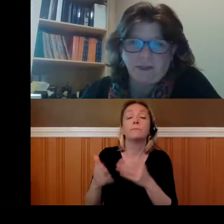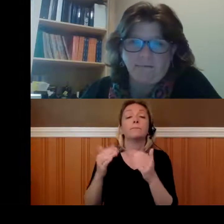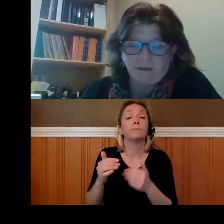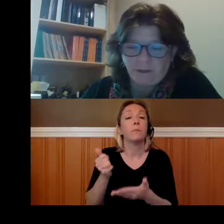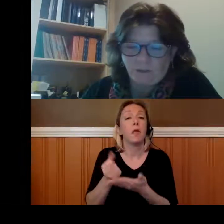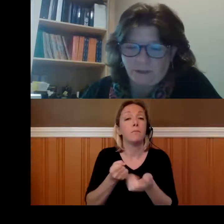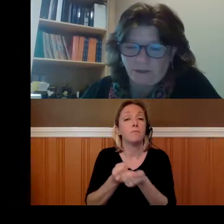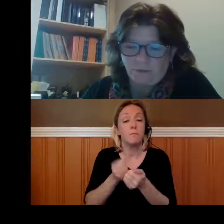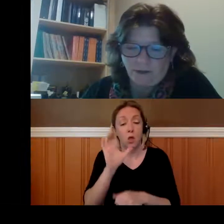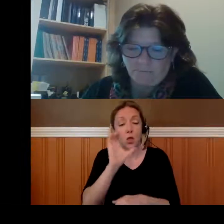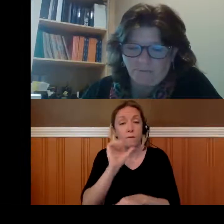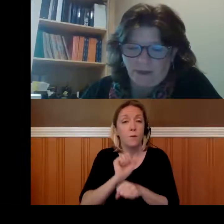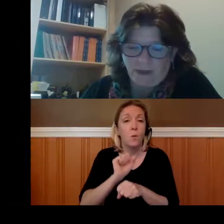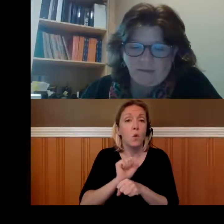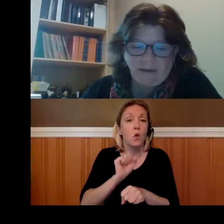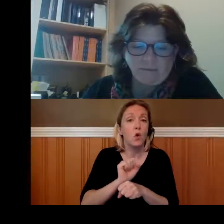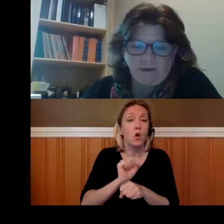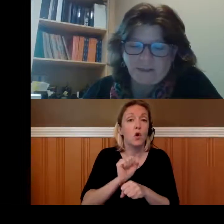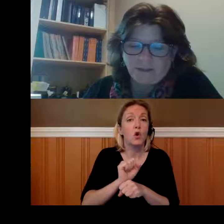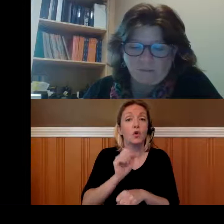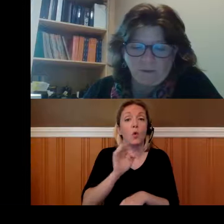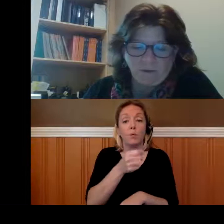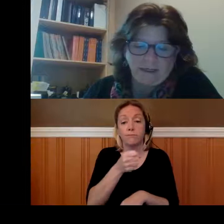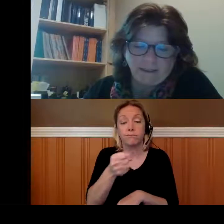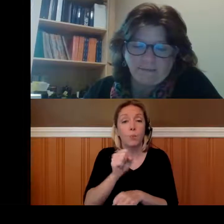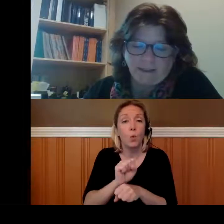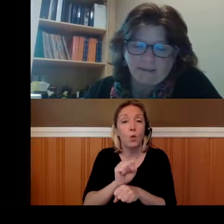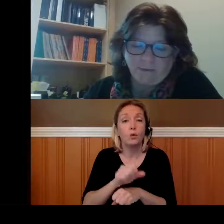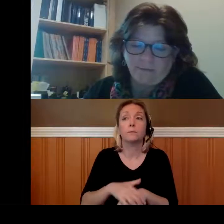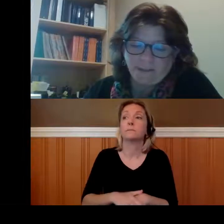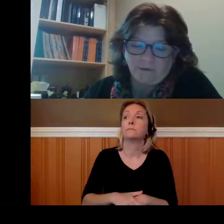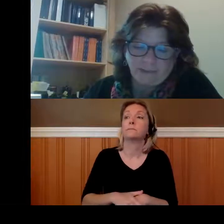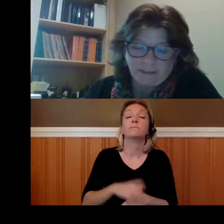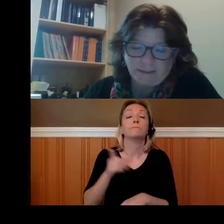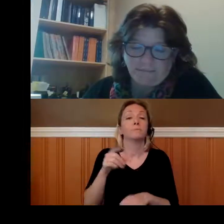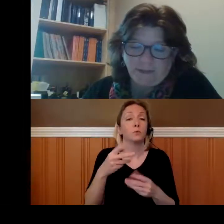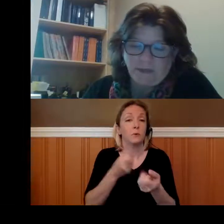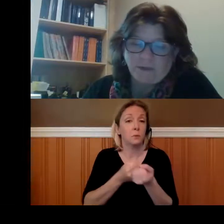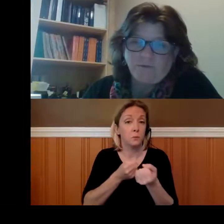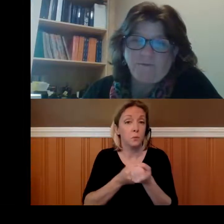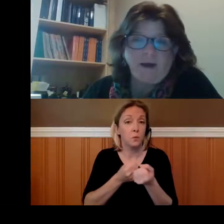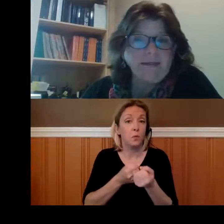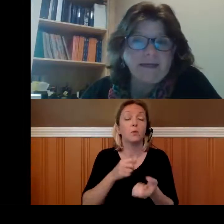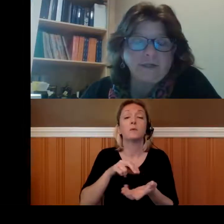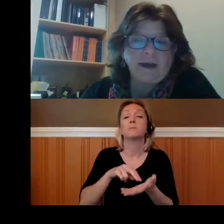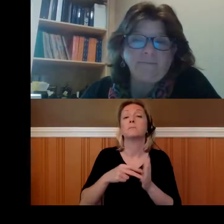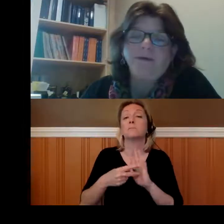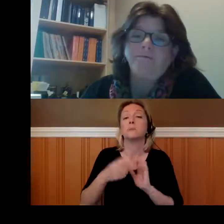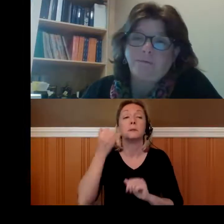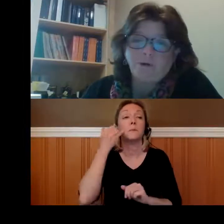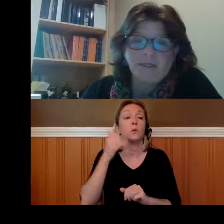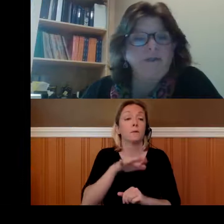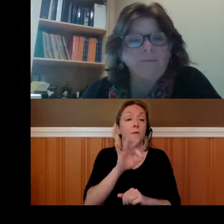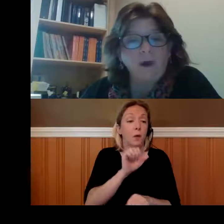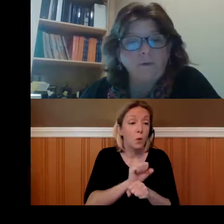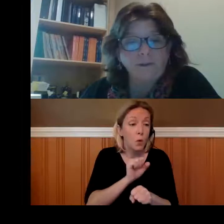that you want. They can provide support and customized employment services. So if you find that job, maybe you need a